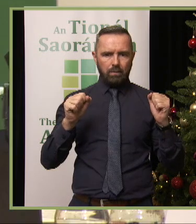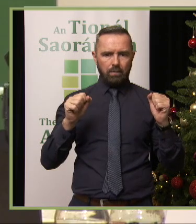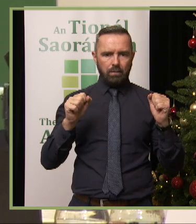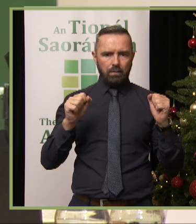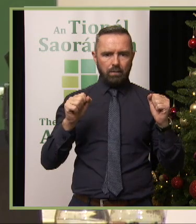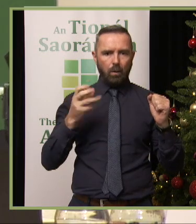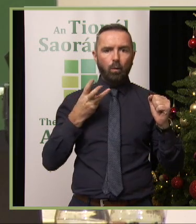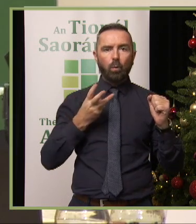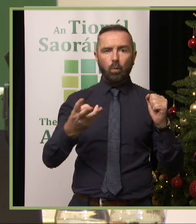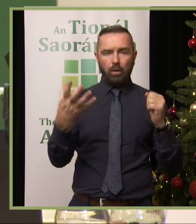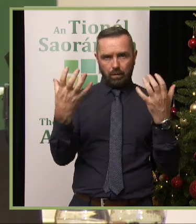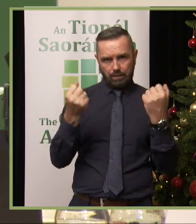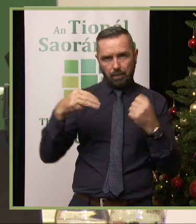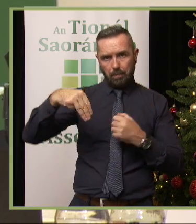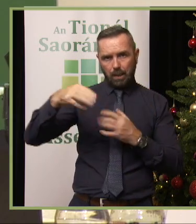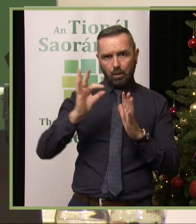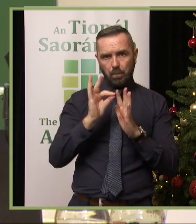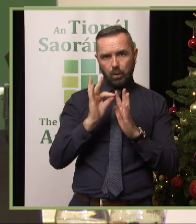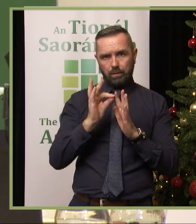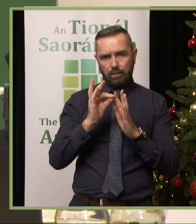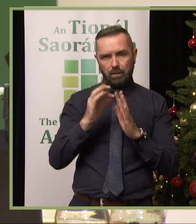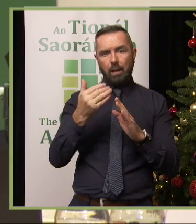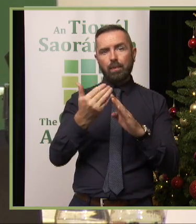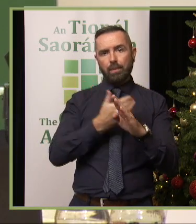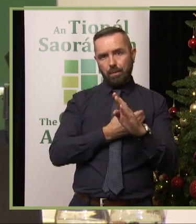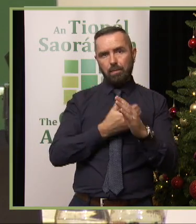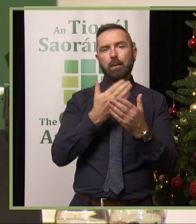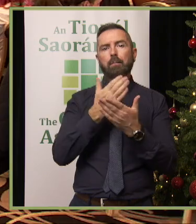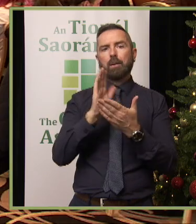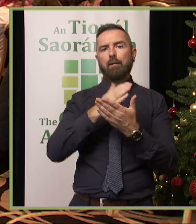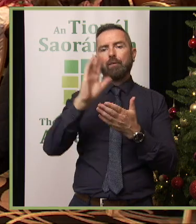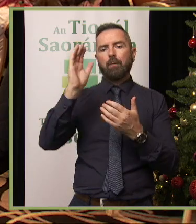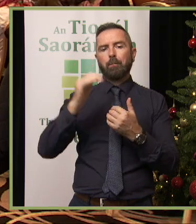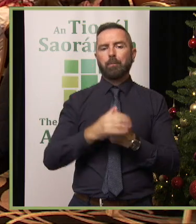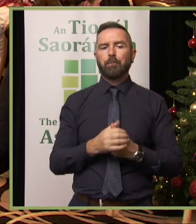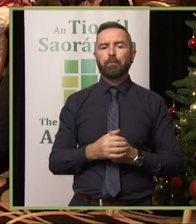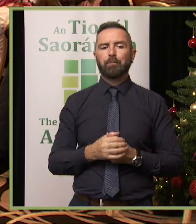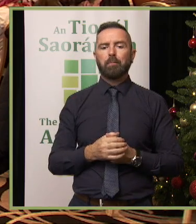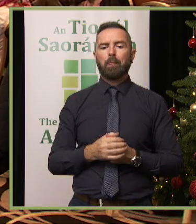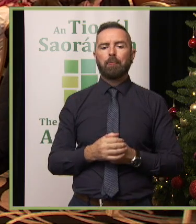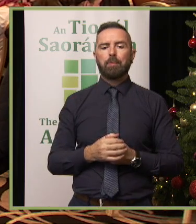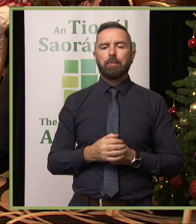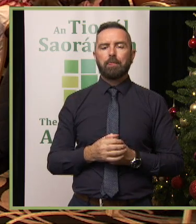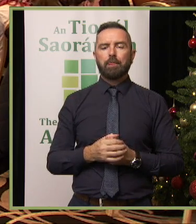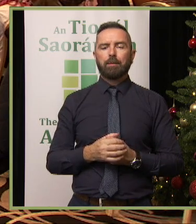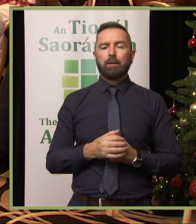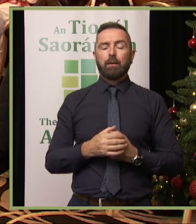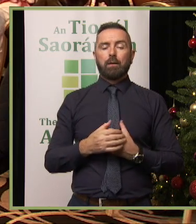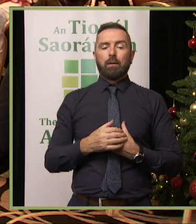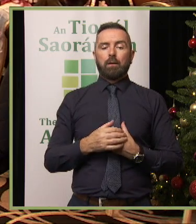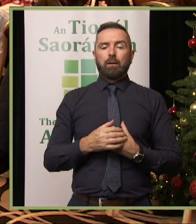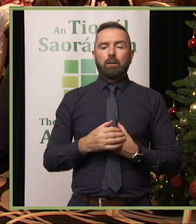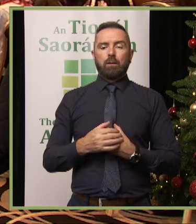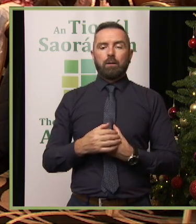and we'll take Michal's point on this, and then before we go to clarify it. Thank you, Michal. Thanks. Just to be clear,